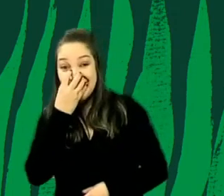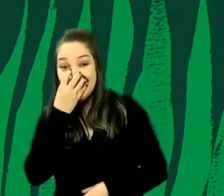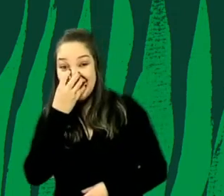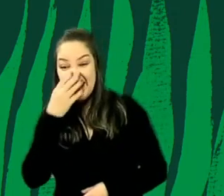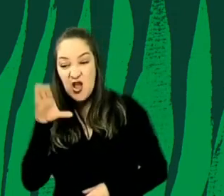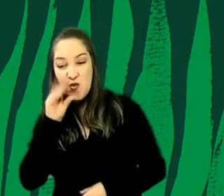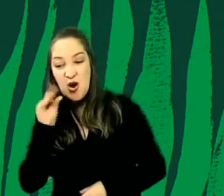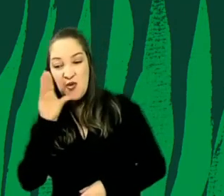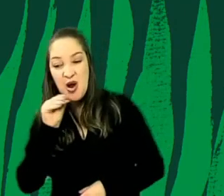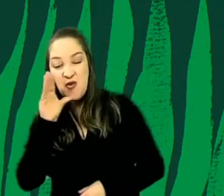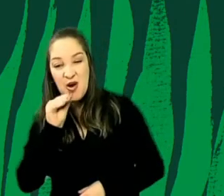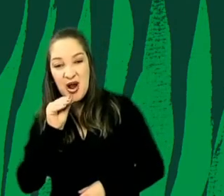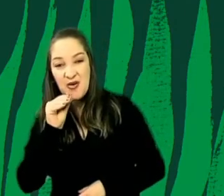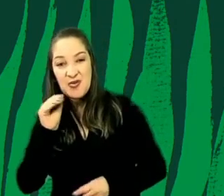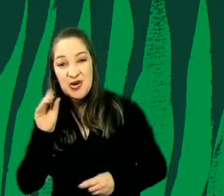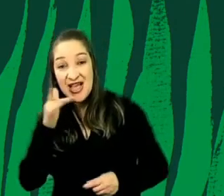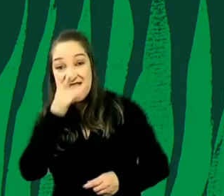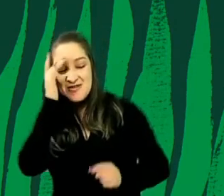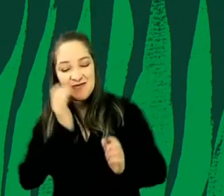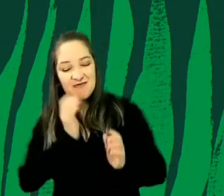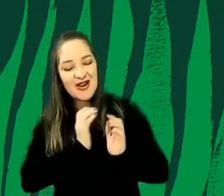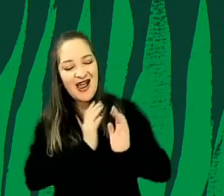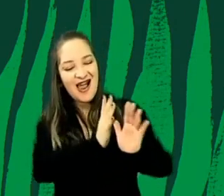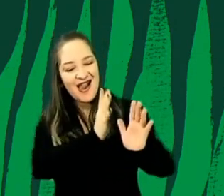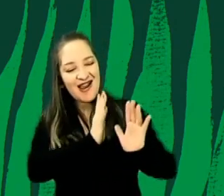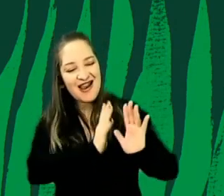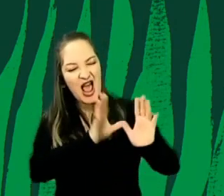passes. Yes, ma'am.